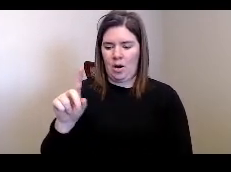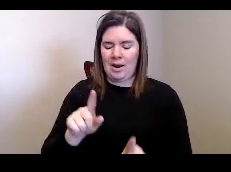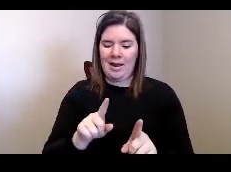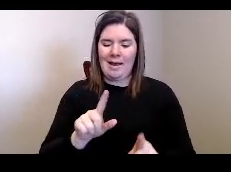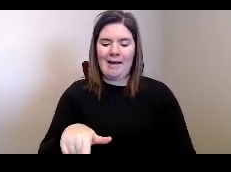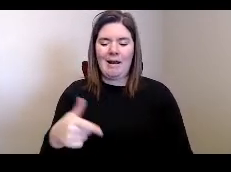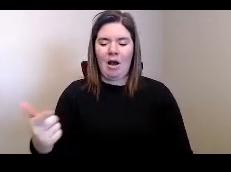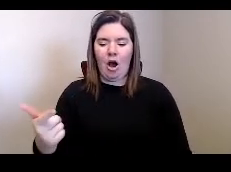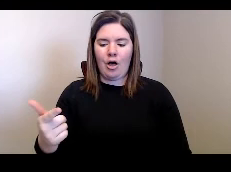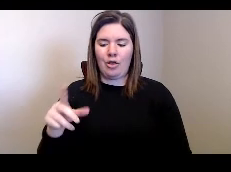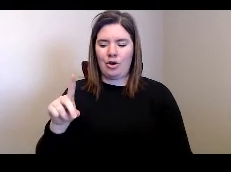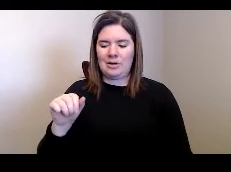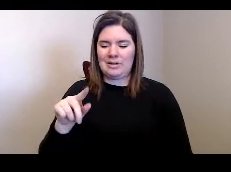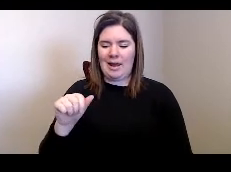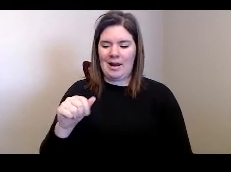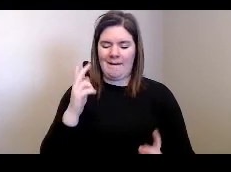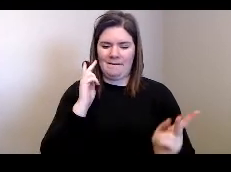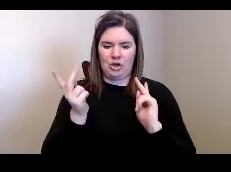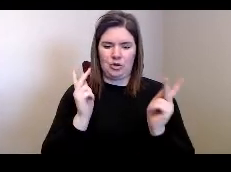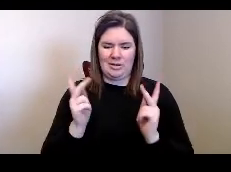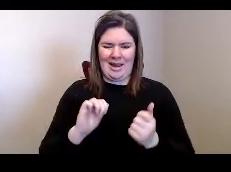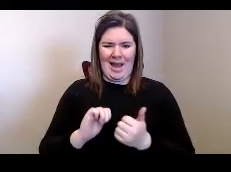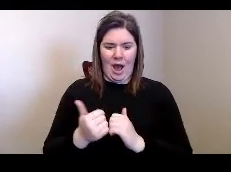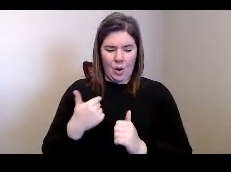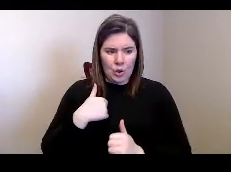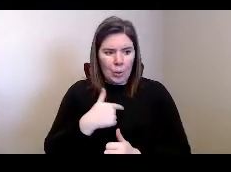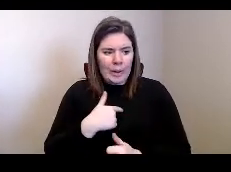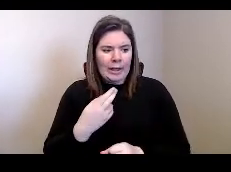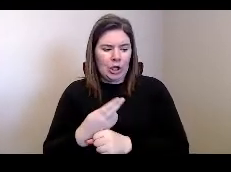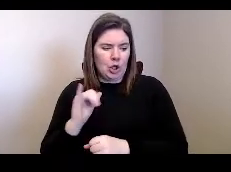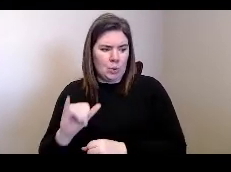visualizations. How do we make that accessible?